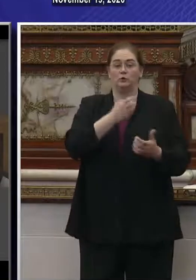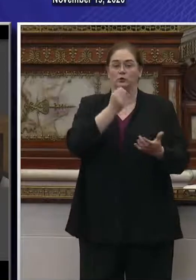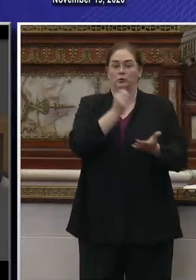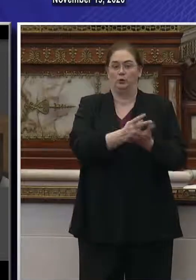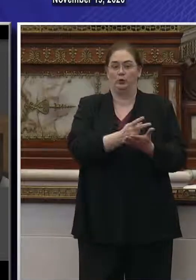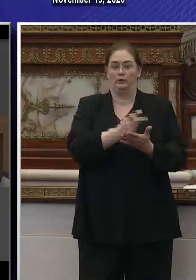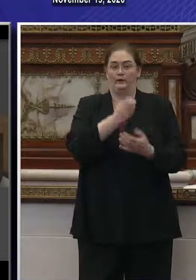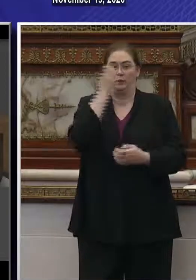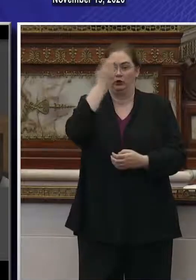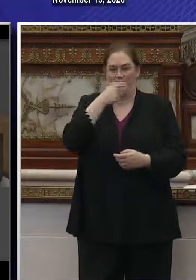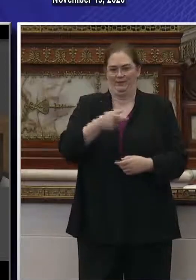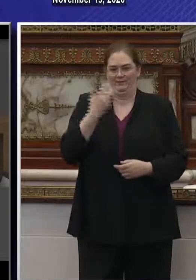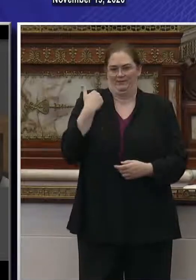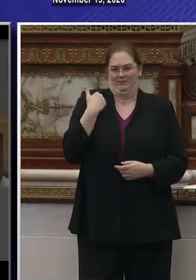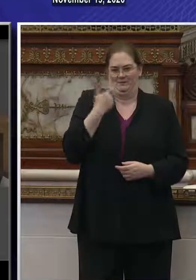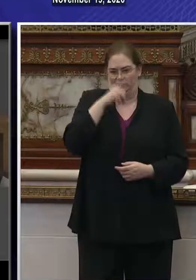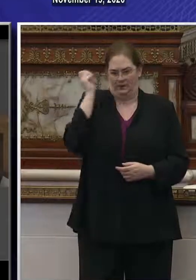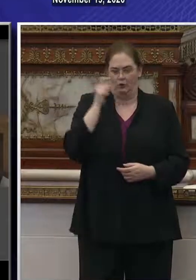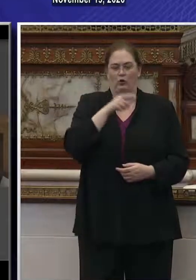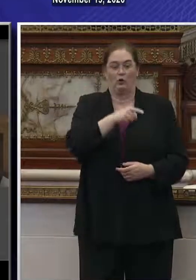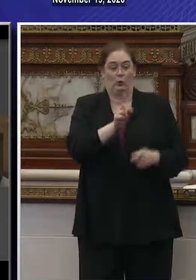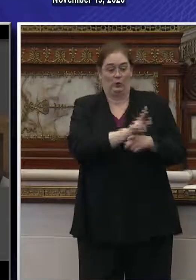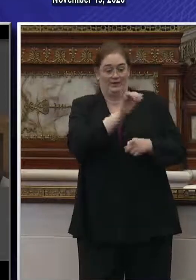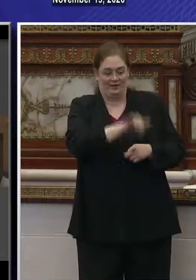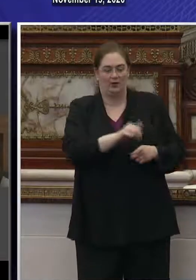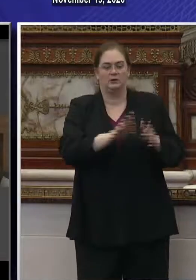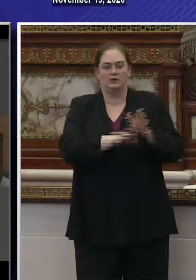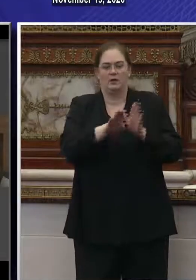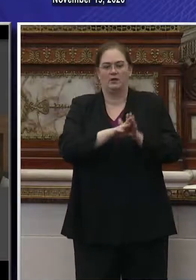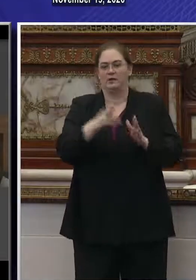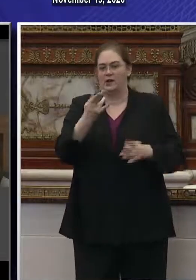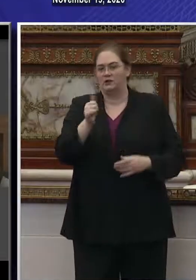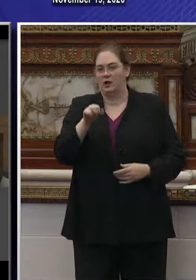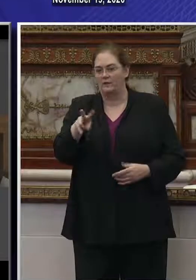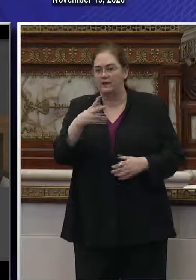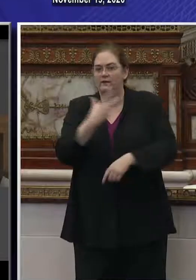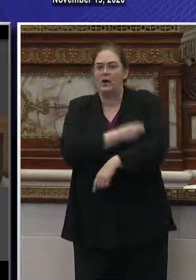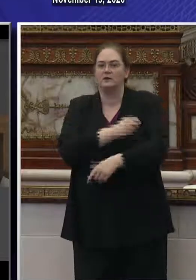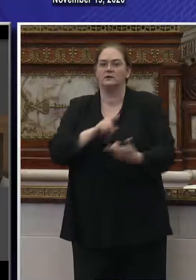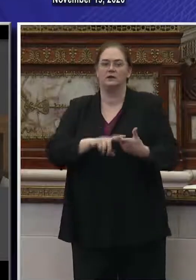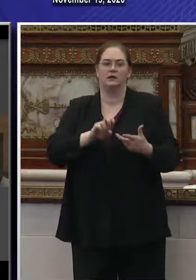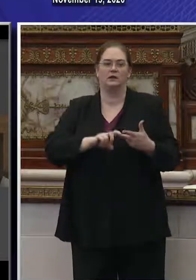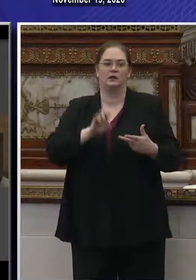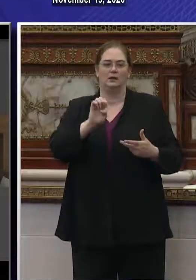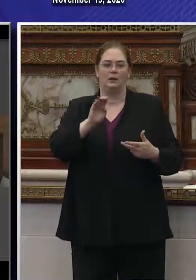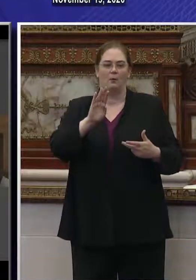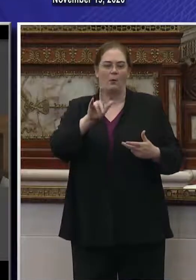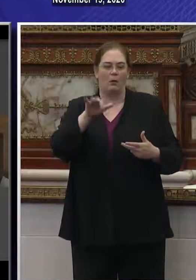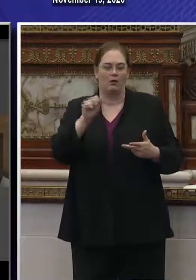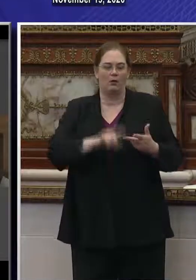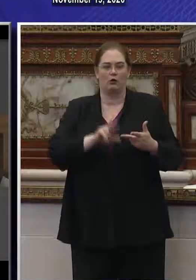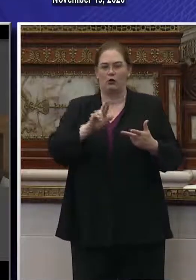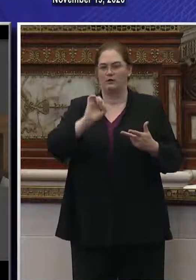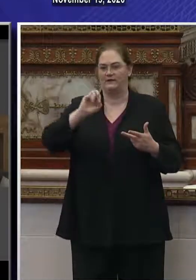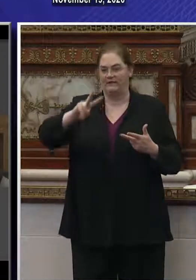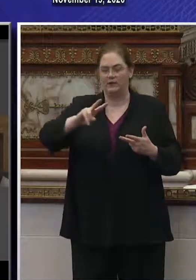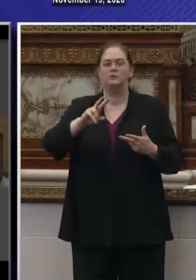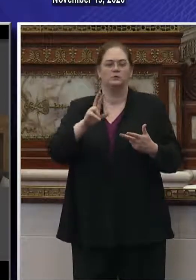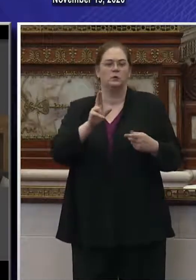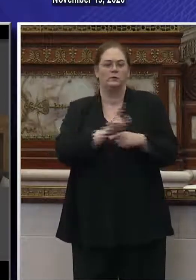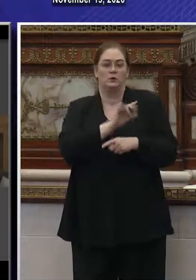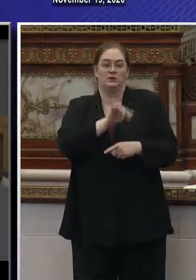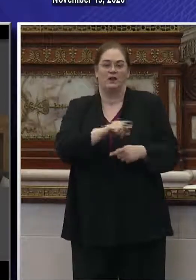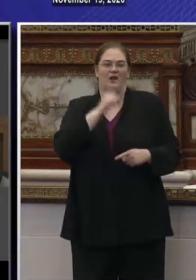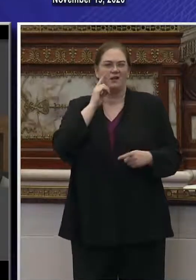this summer. That platform has been used to develop an HIV vaccine, an Ebola vaccine, and an RSV vaccine, and has been used